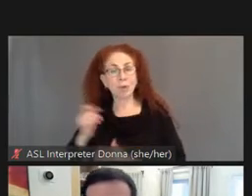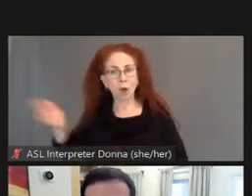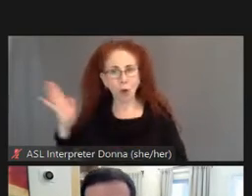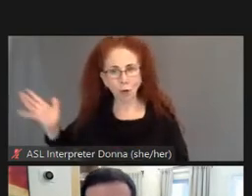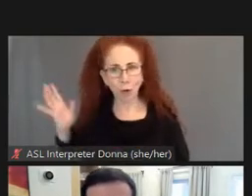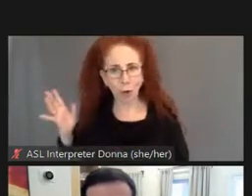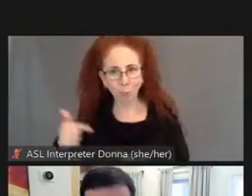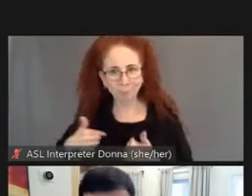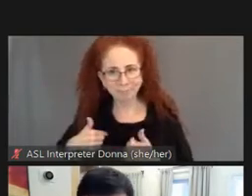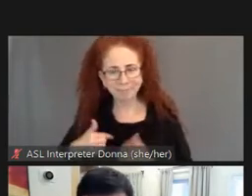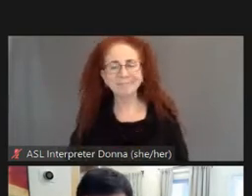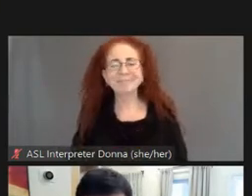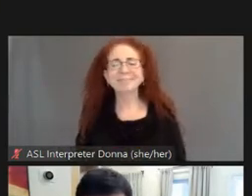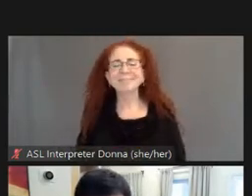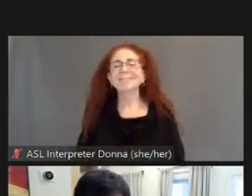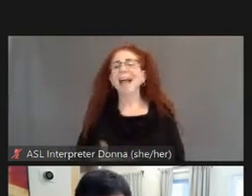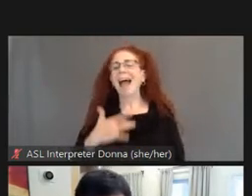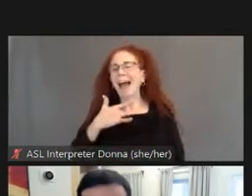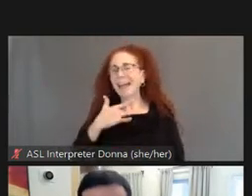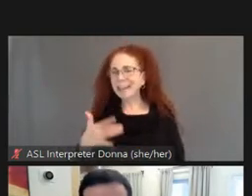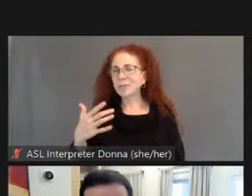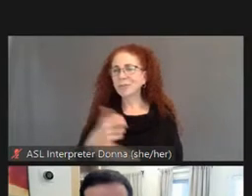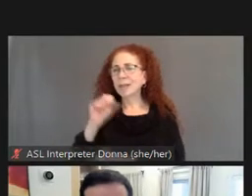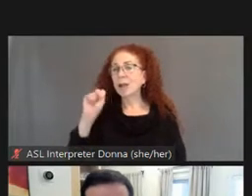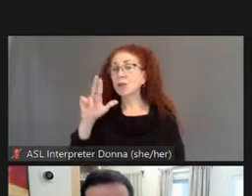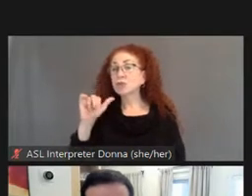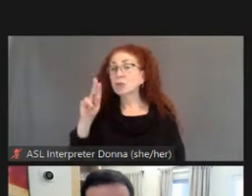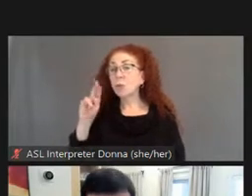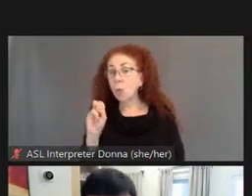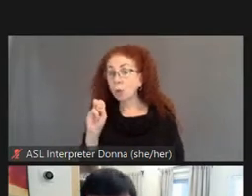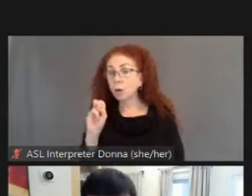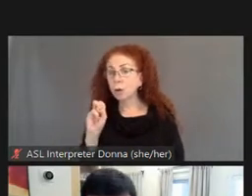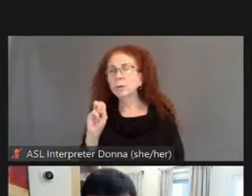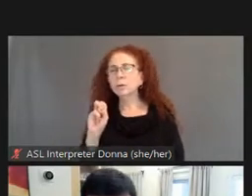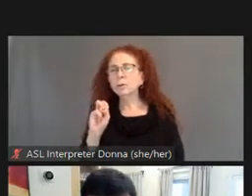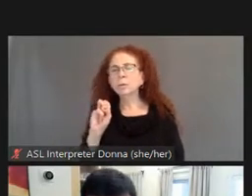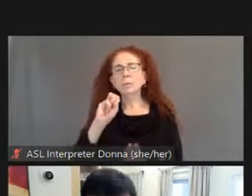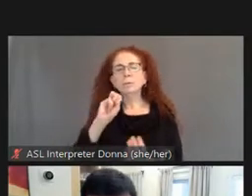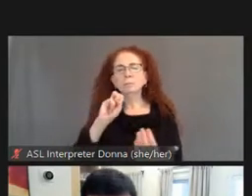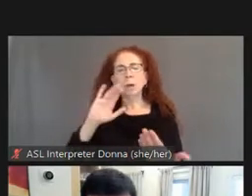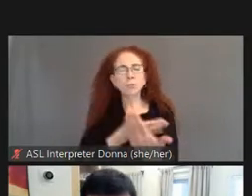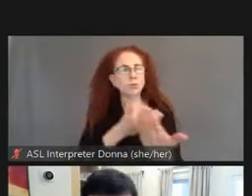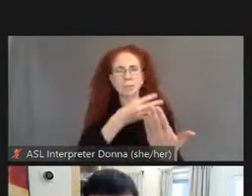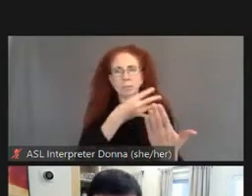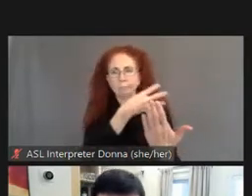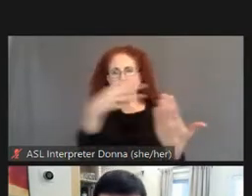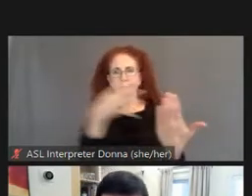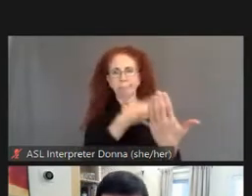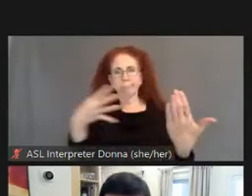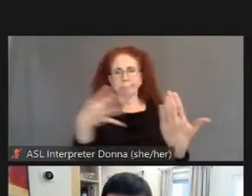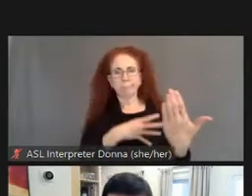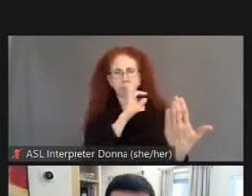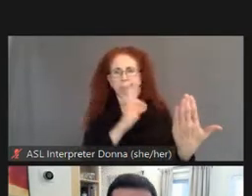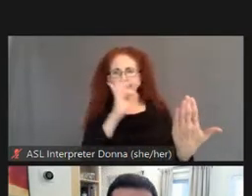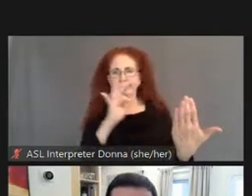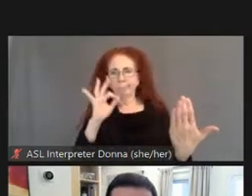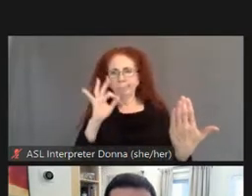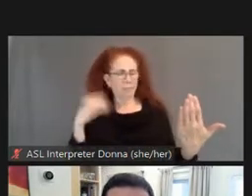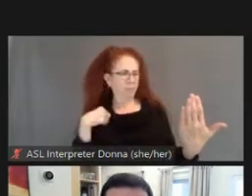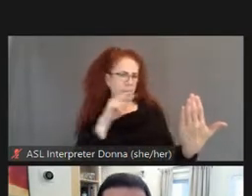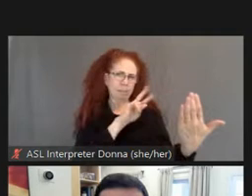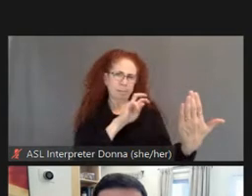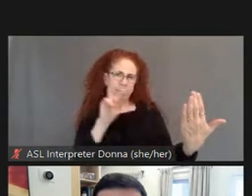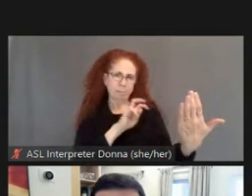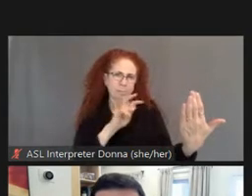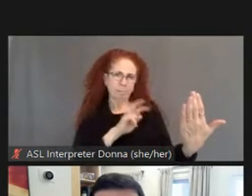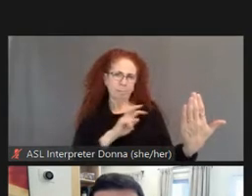I'll get a score so that I can look at the score, understand a little bit more about the music, about the